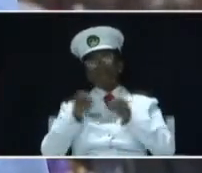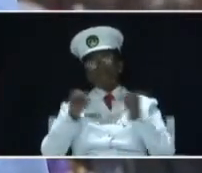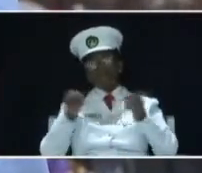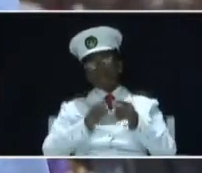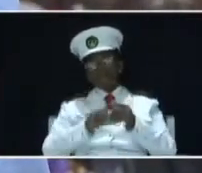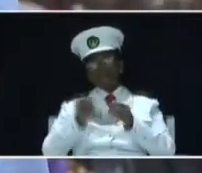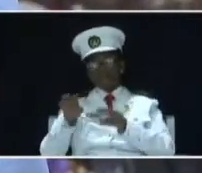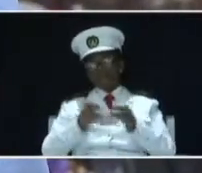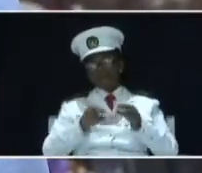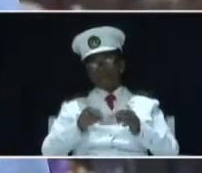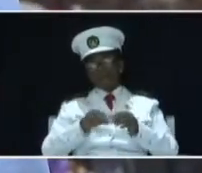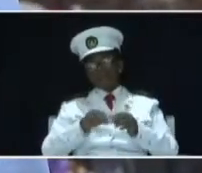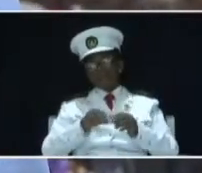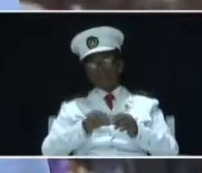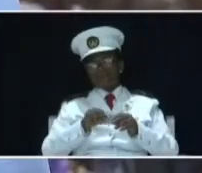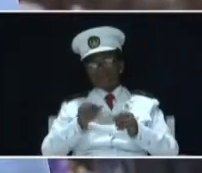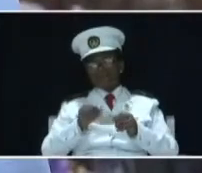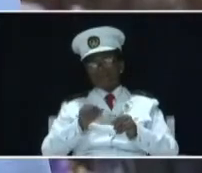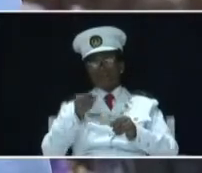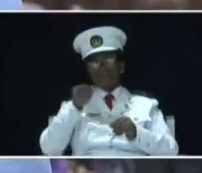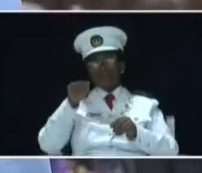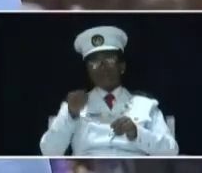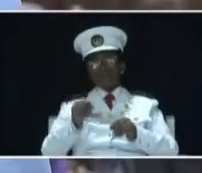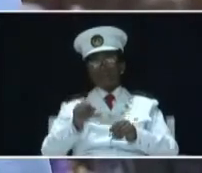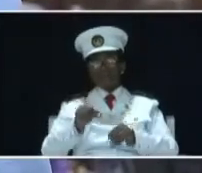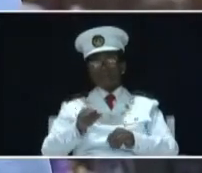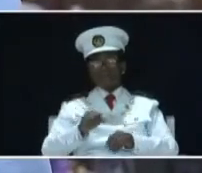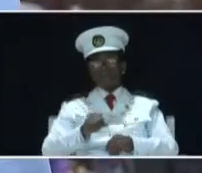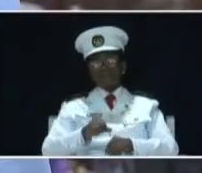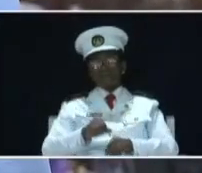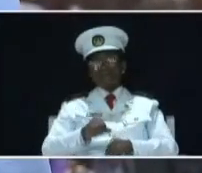His bank in heaven never closes.